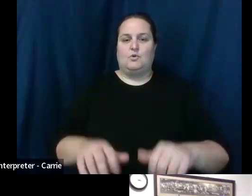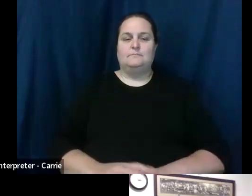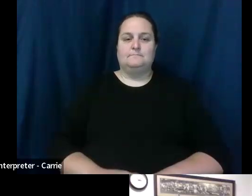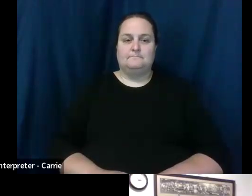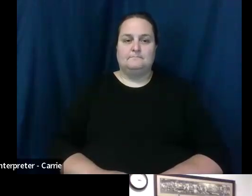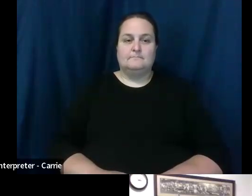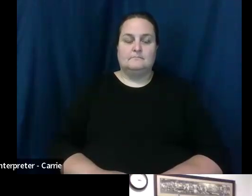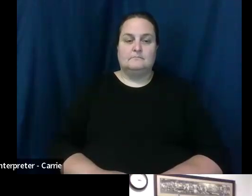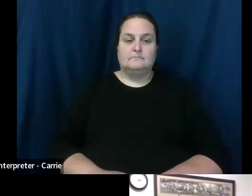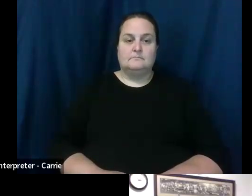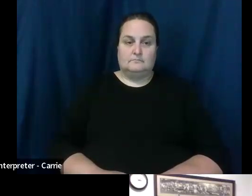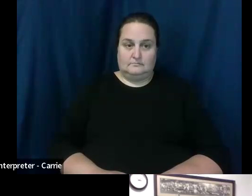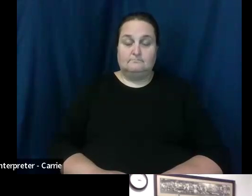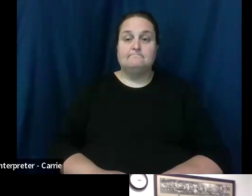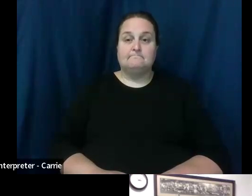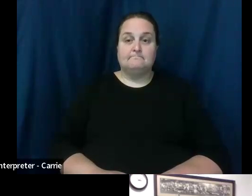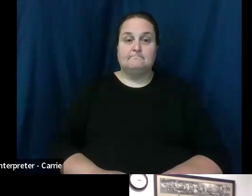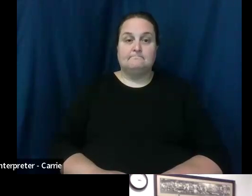So we finished up.